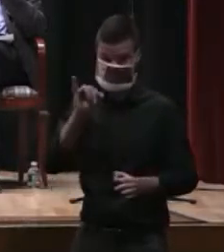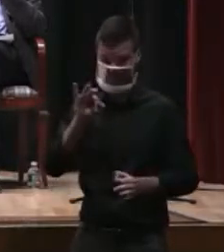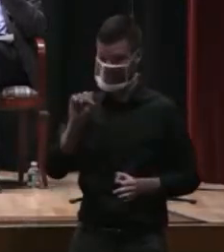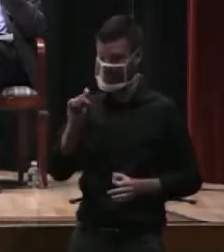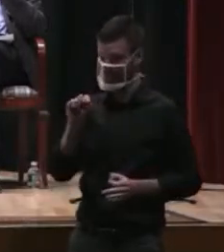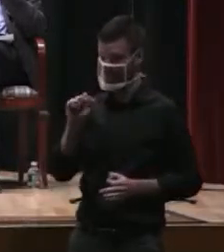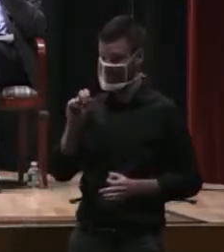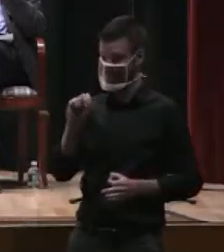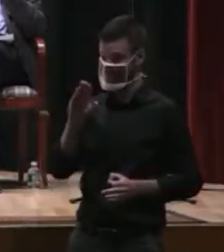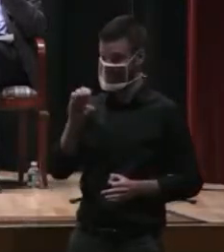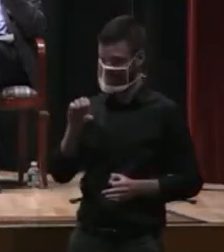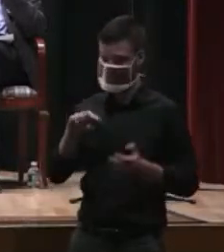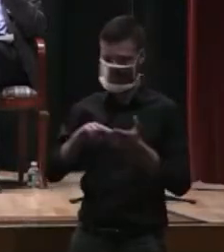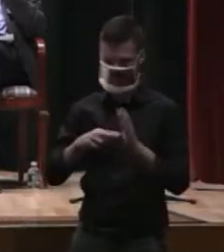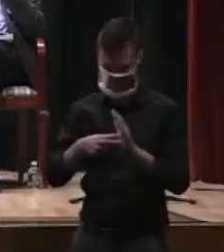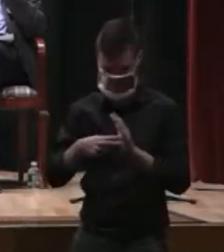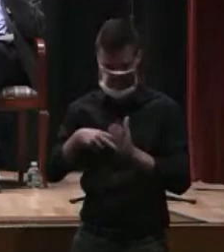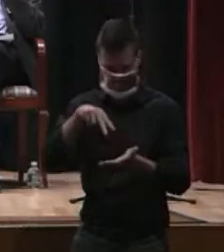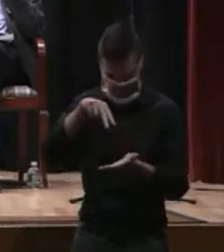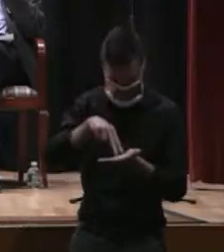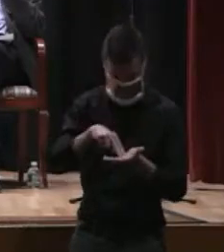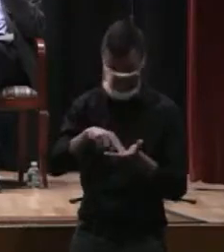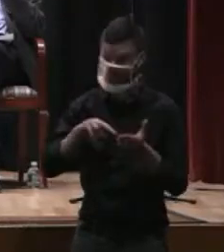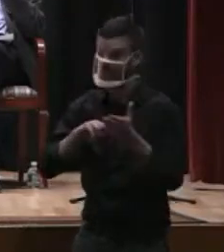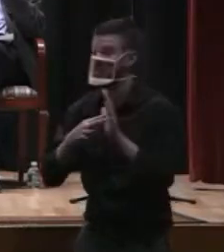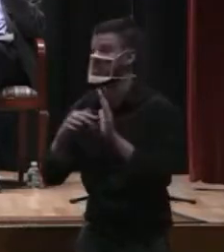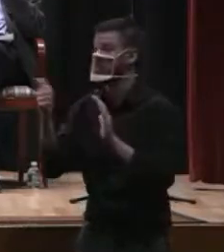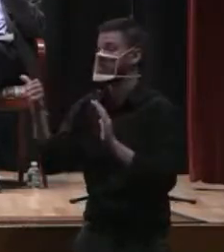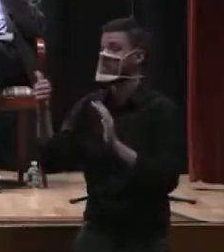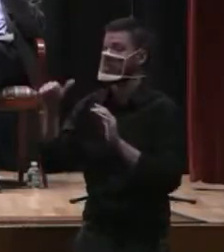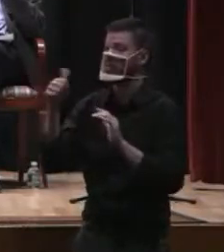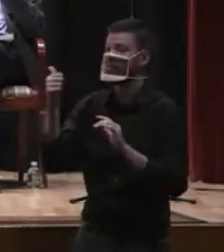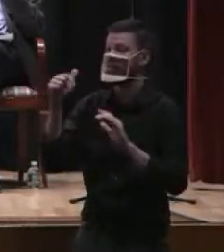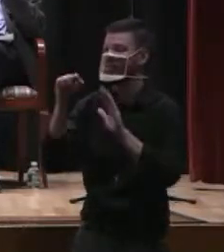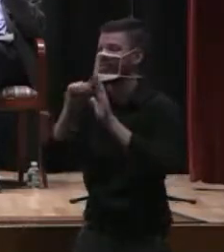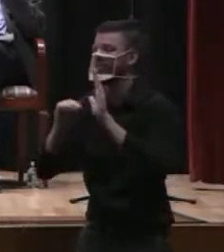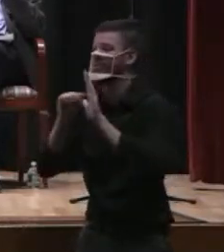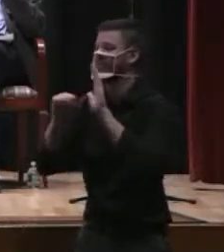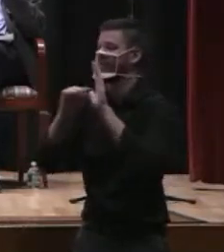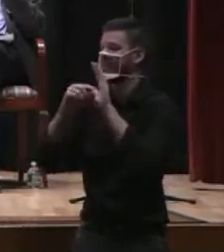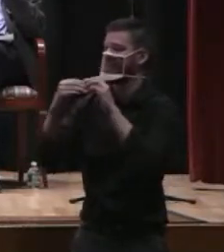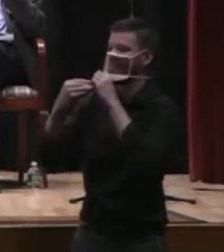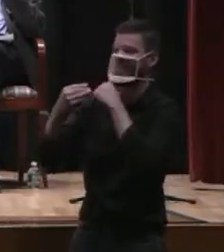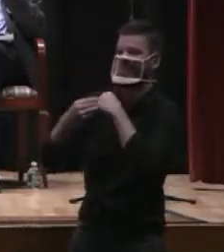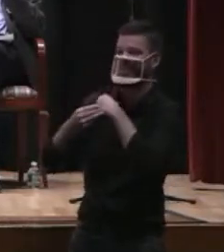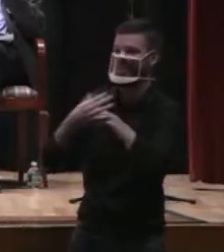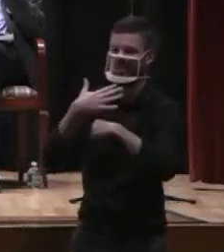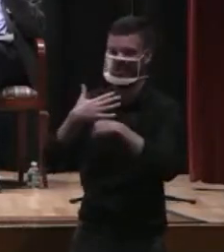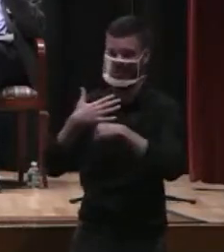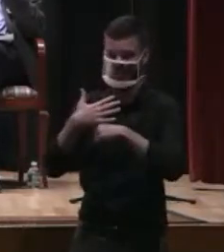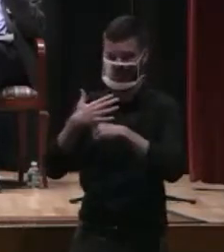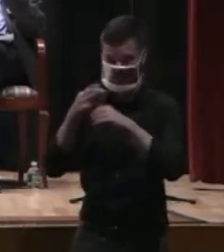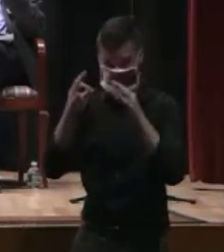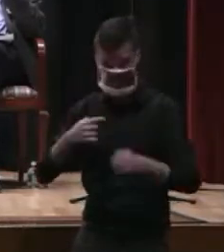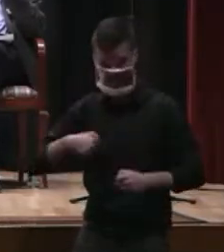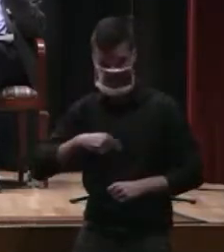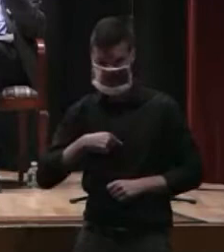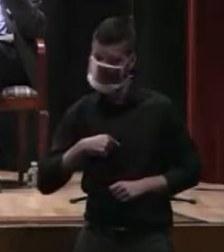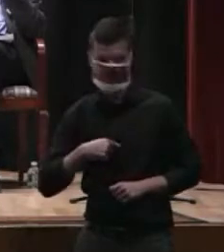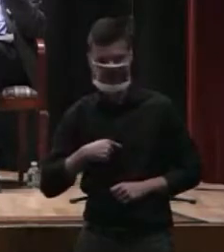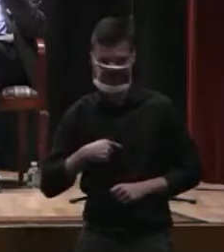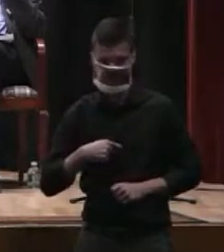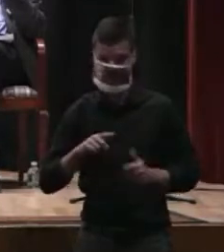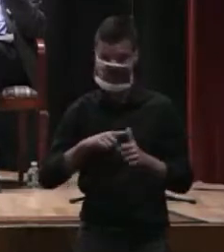we decided to not let the odds define us and or be a product of our environment and circumstances. Next